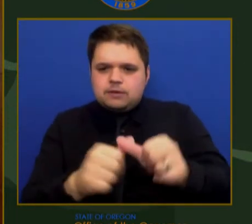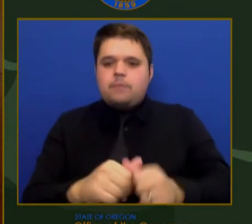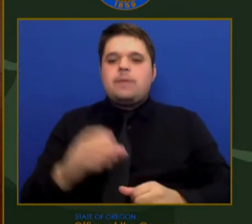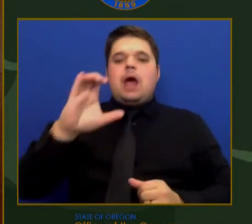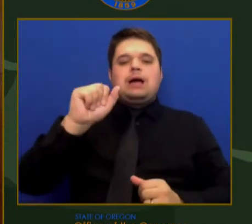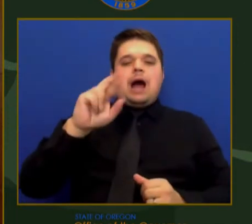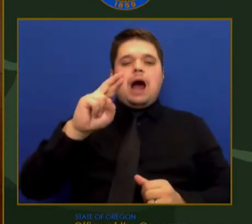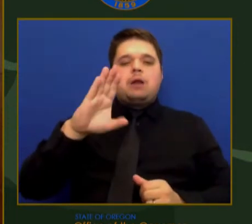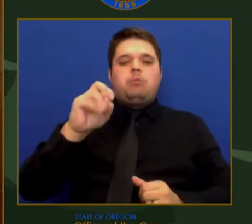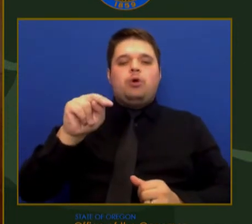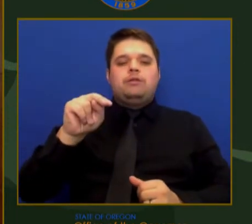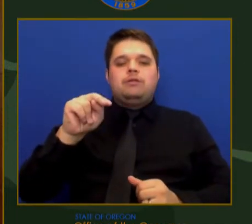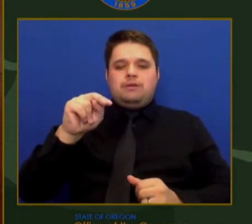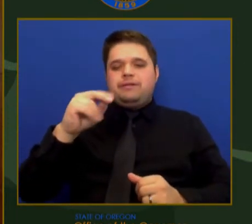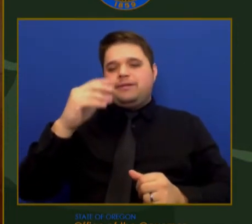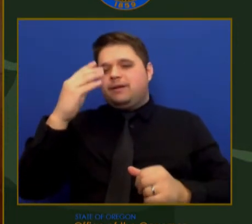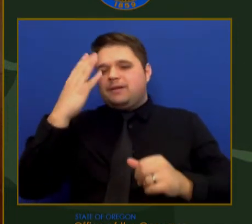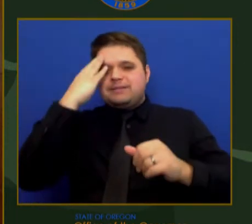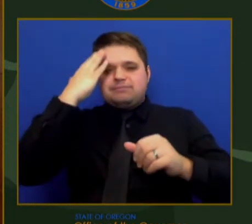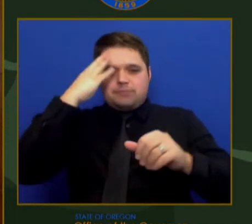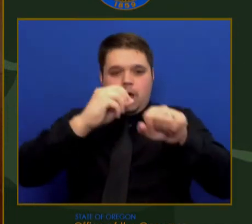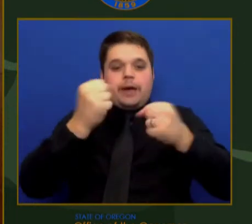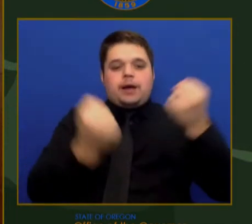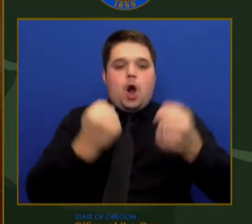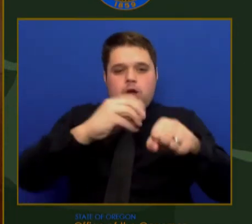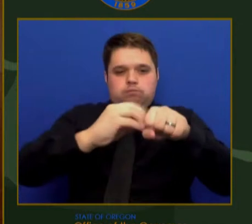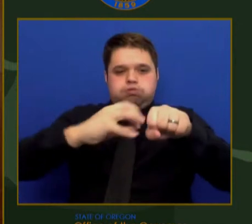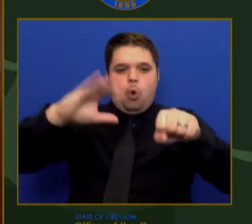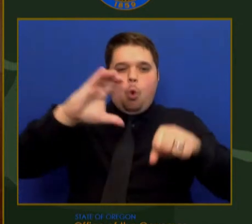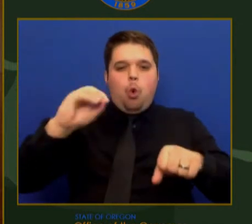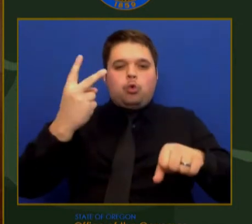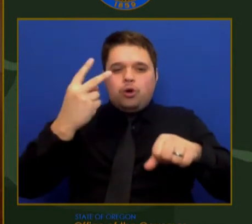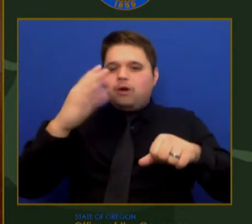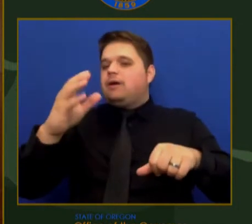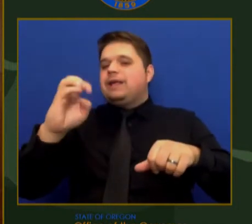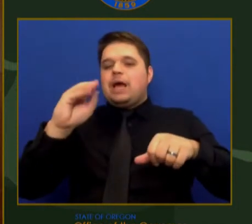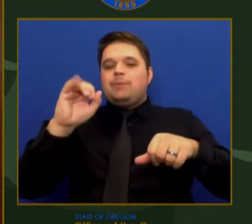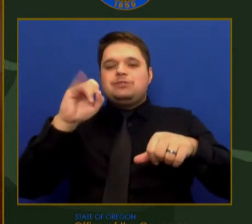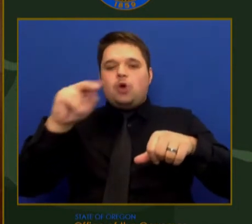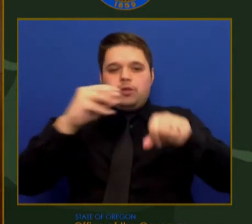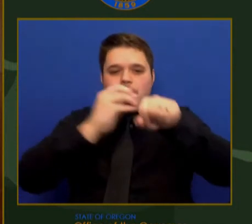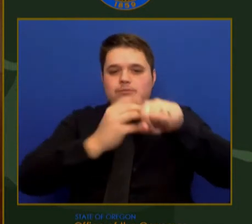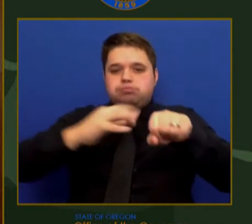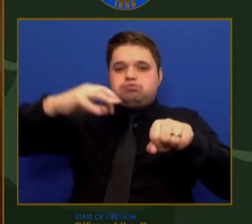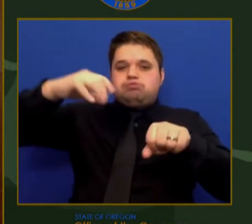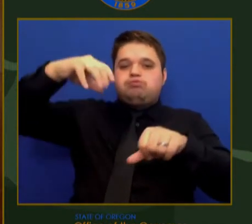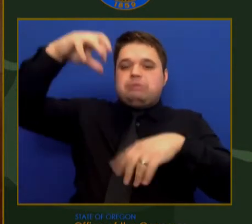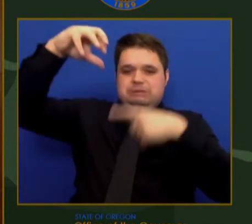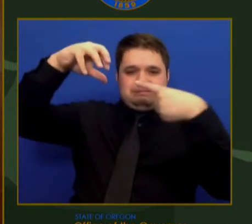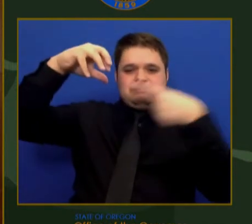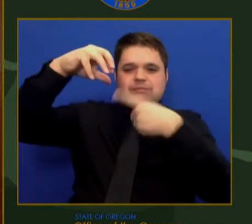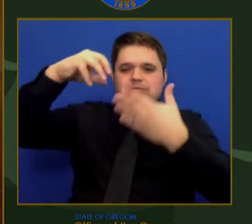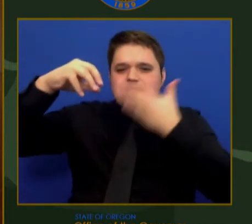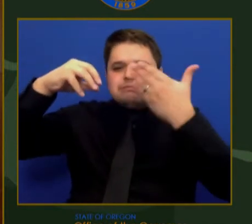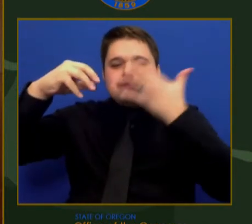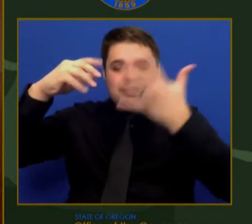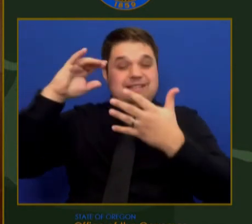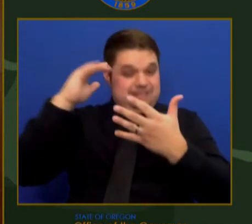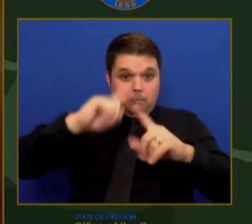the most aggressive timelines in the nation for transitioning to 100% clean energy